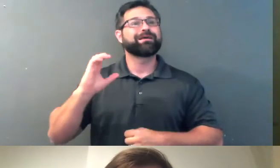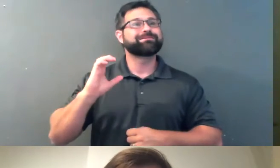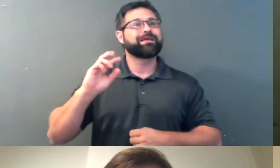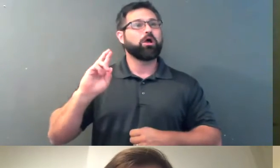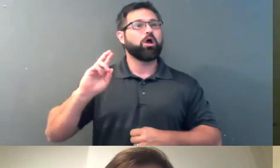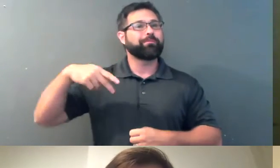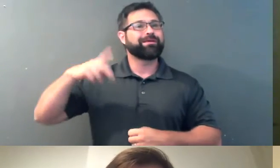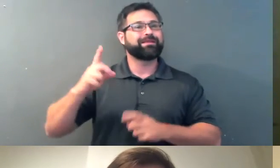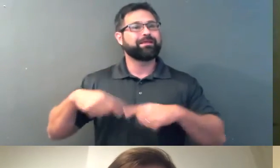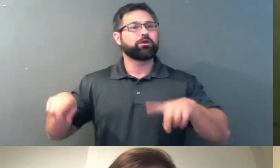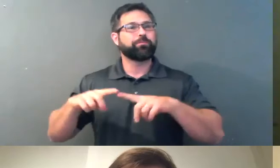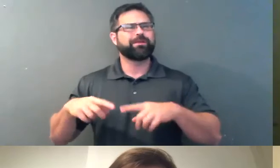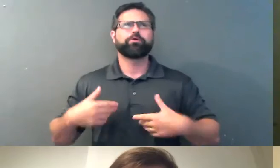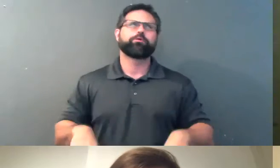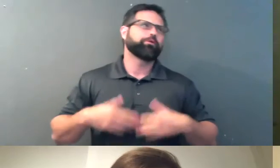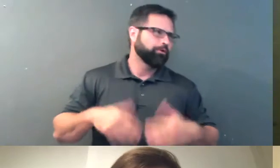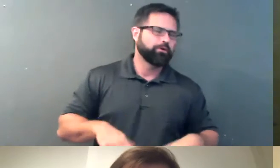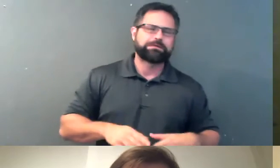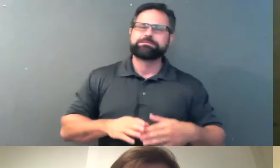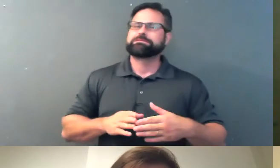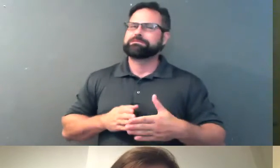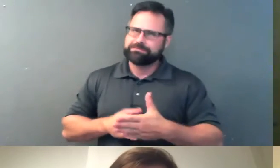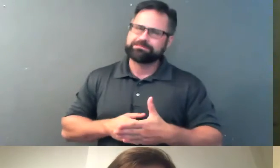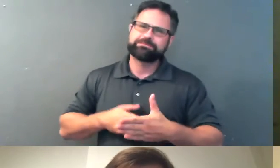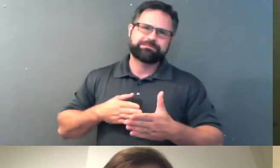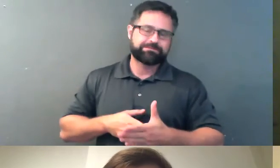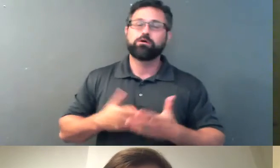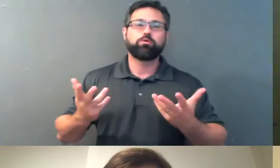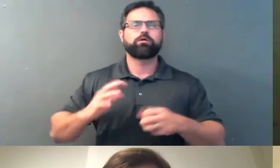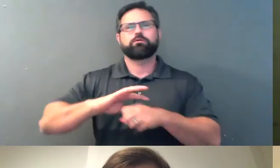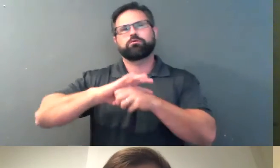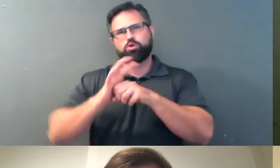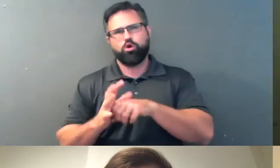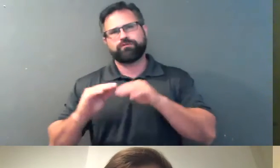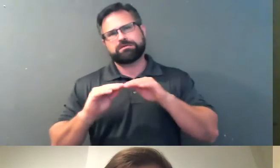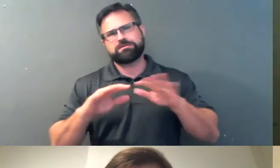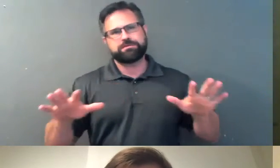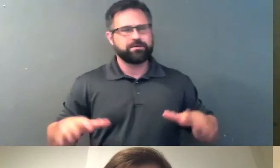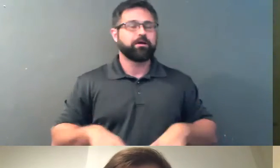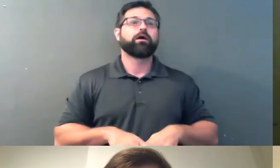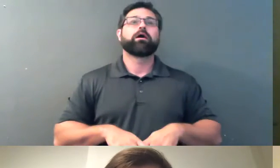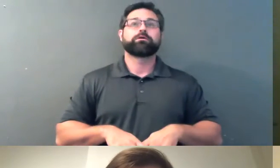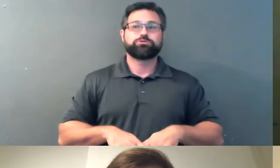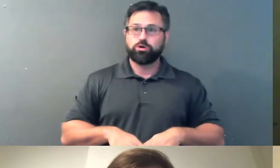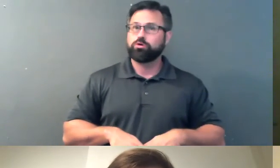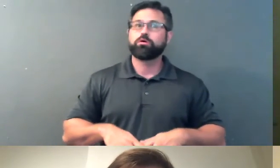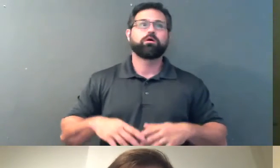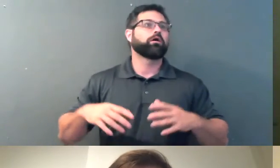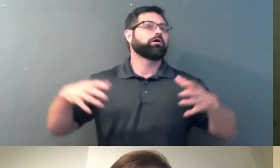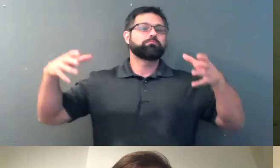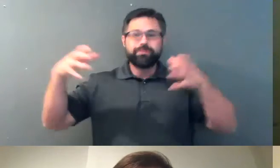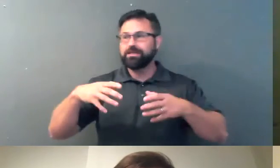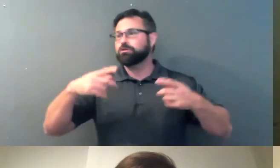been through a very difficult situation, of course, because of the pandemic and the need to suspend and cancel different